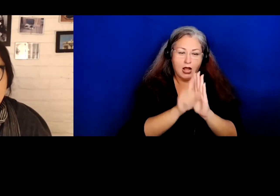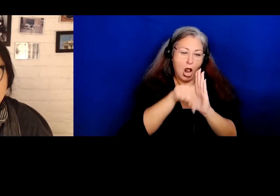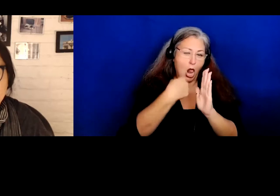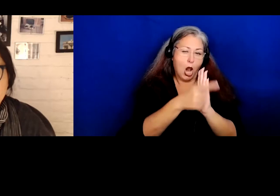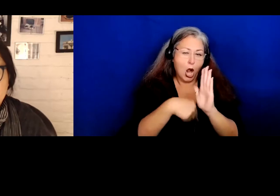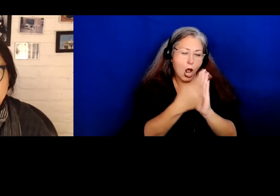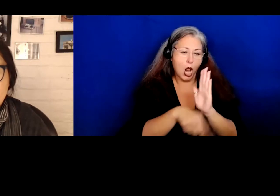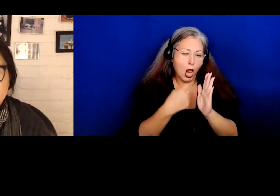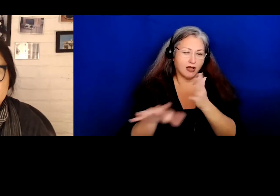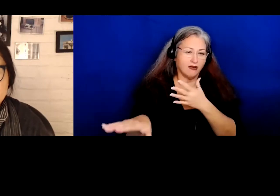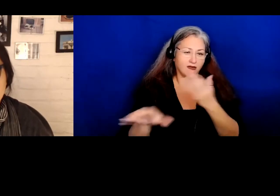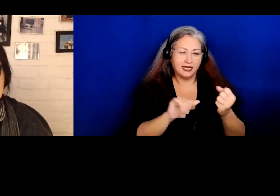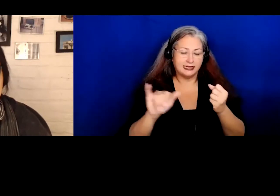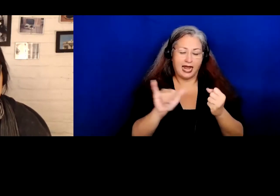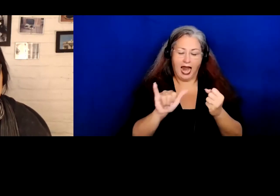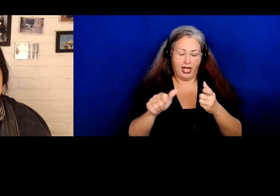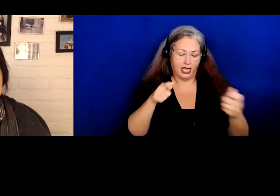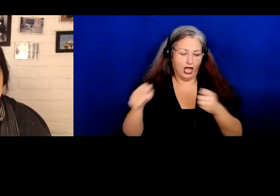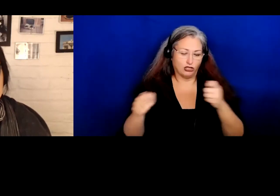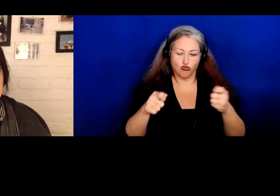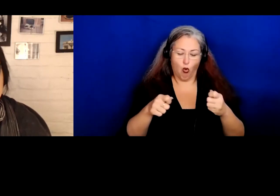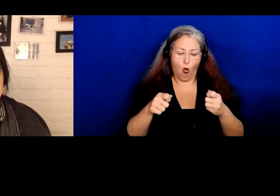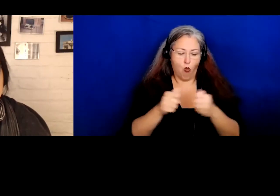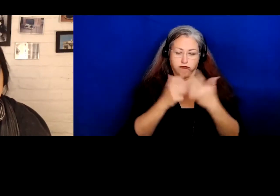the dial like an out-of-control time machine.